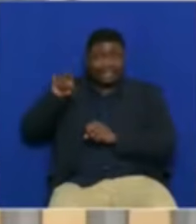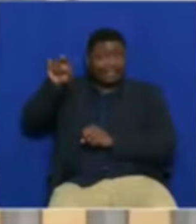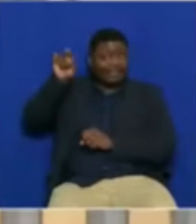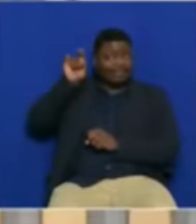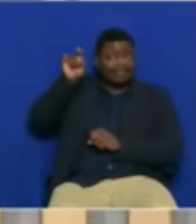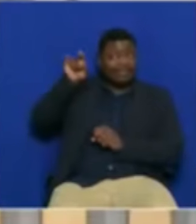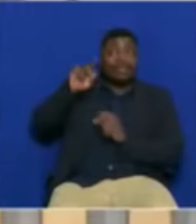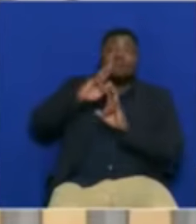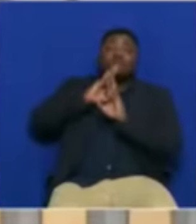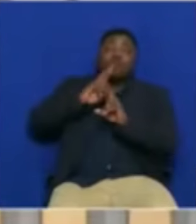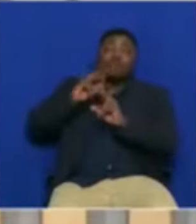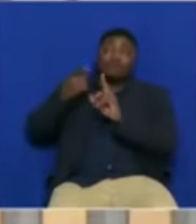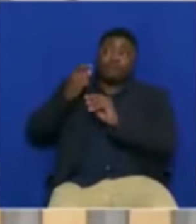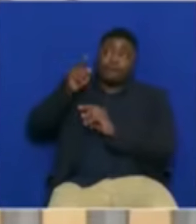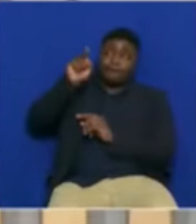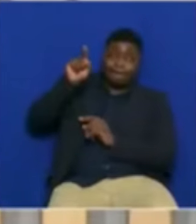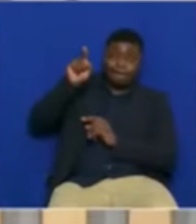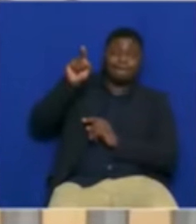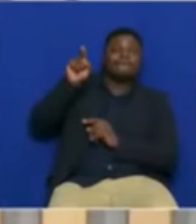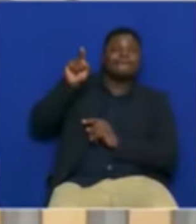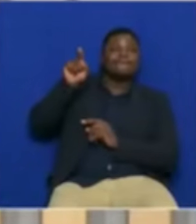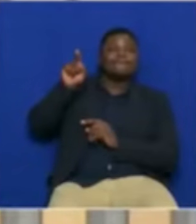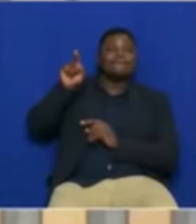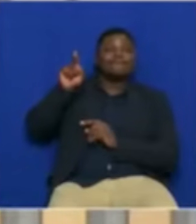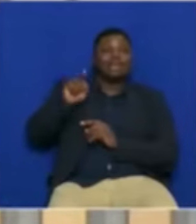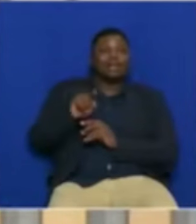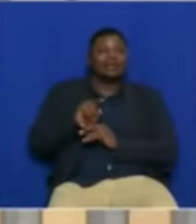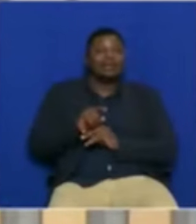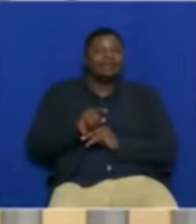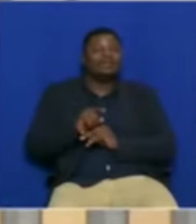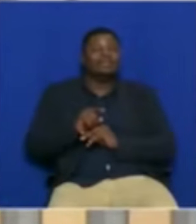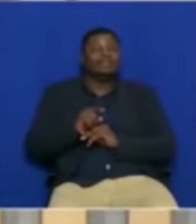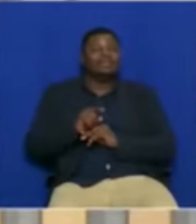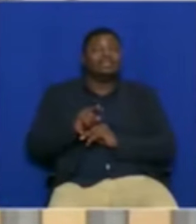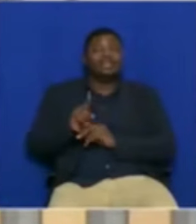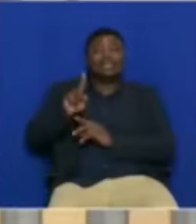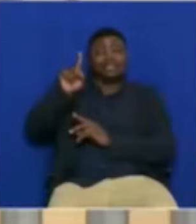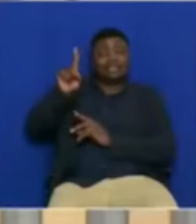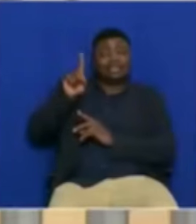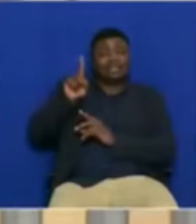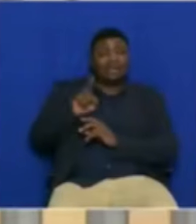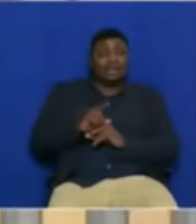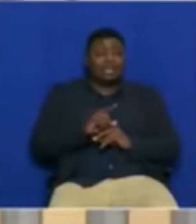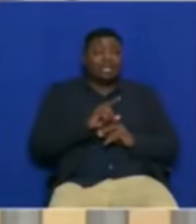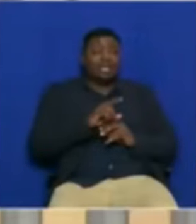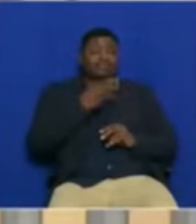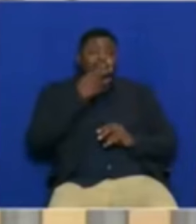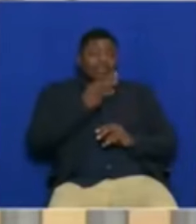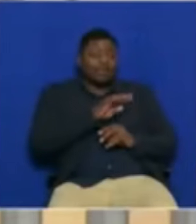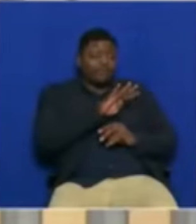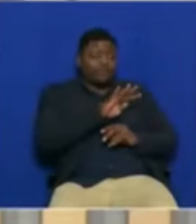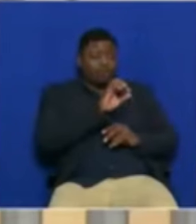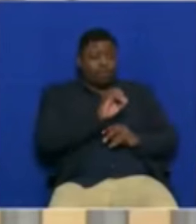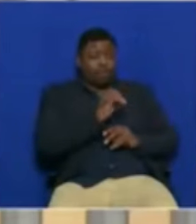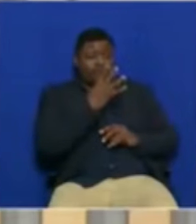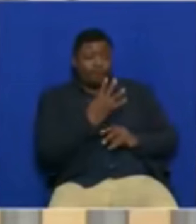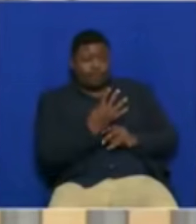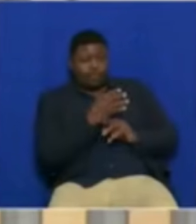404. Yes. And whilst I'm at that point, the 404 is connected to two cases,